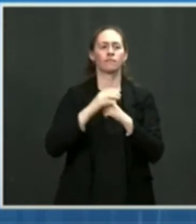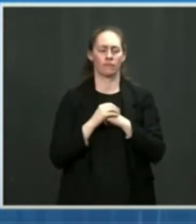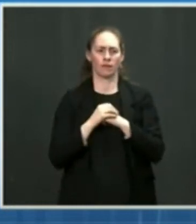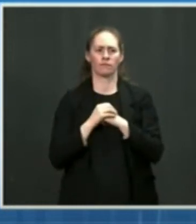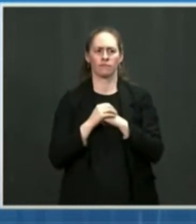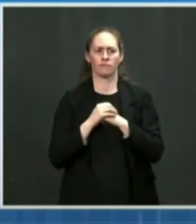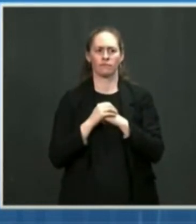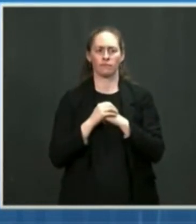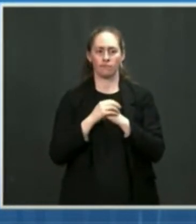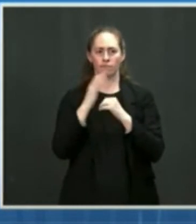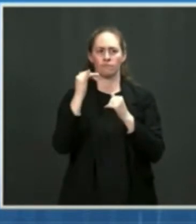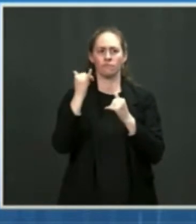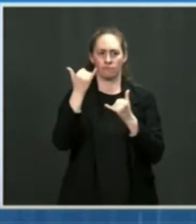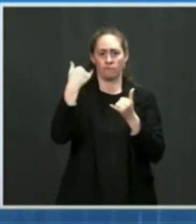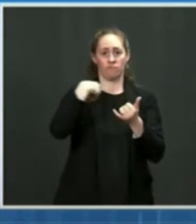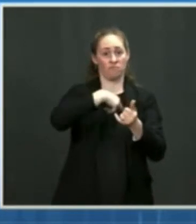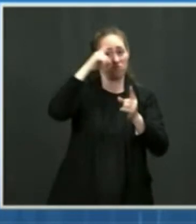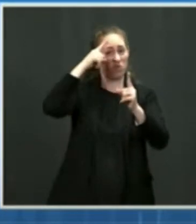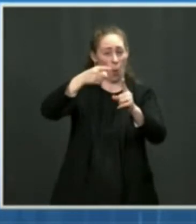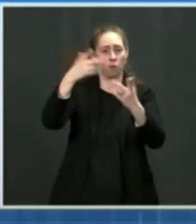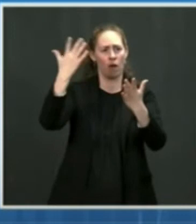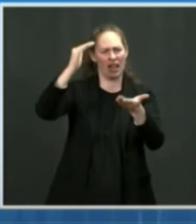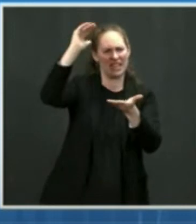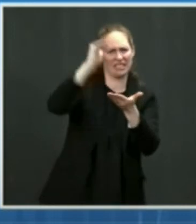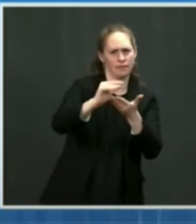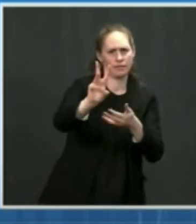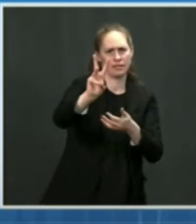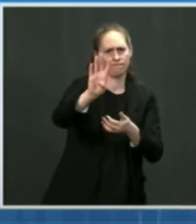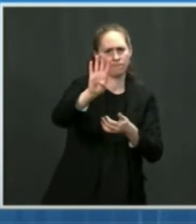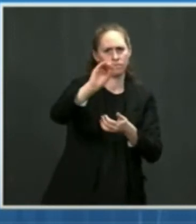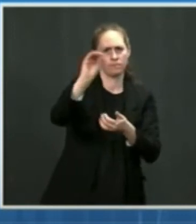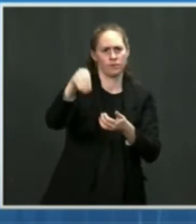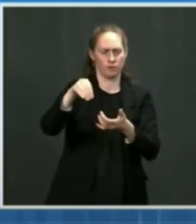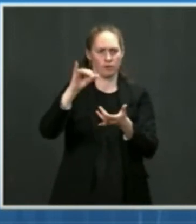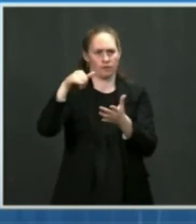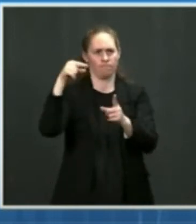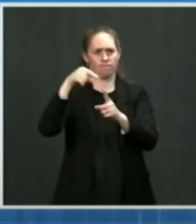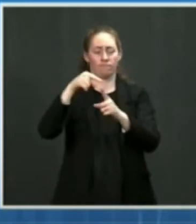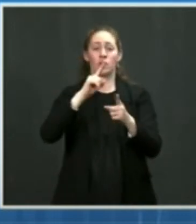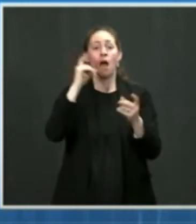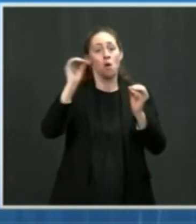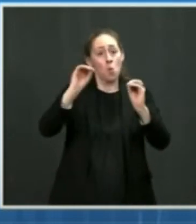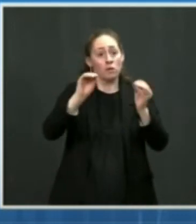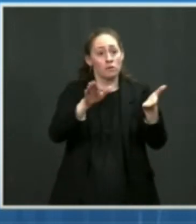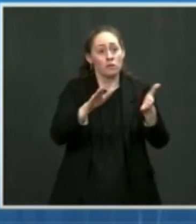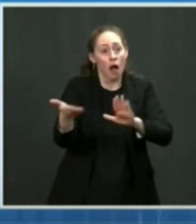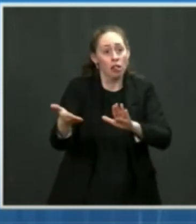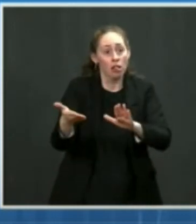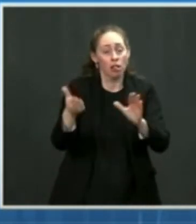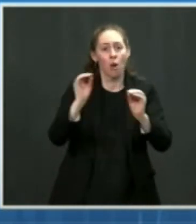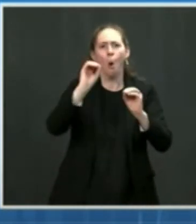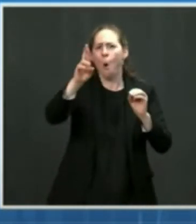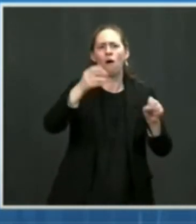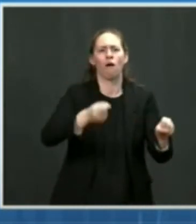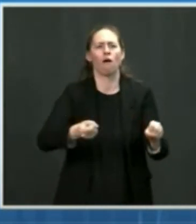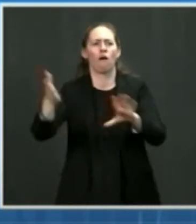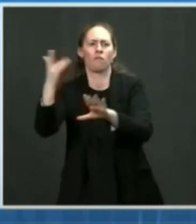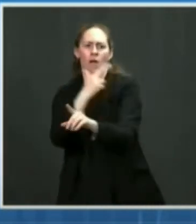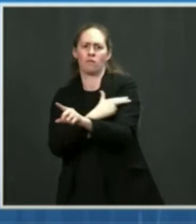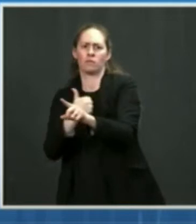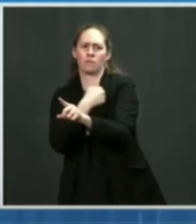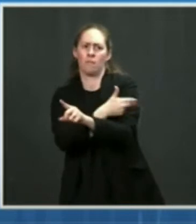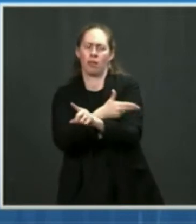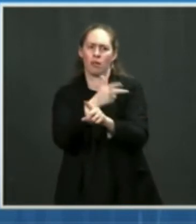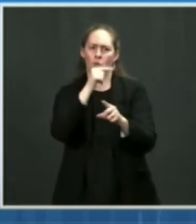to 64%, there were essentially no deaths or hospitalizations in the individuals who were